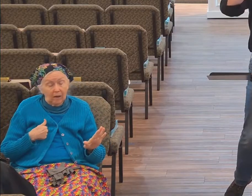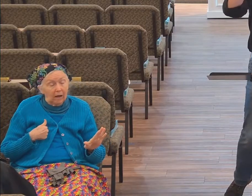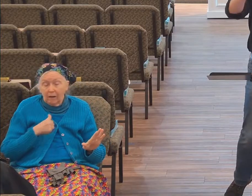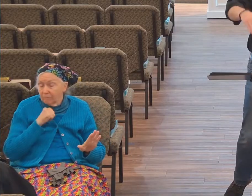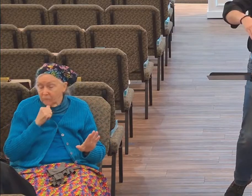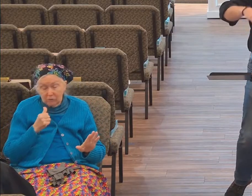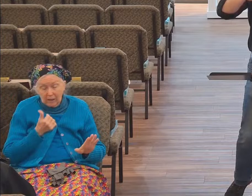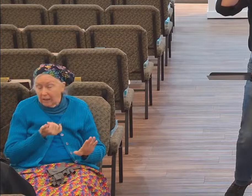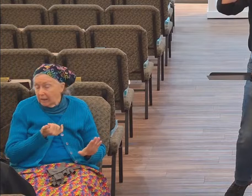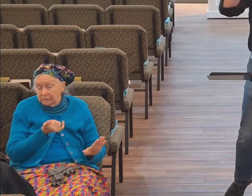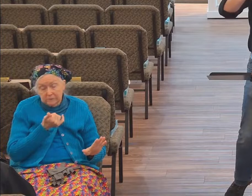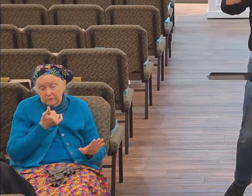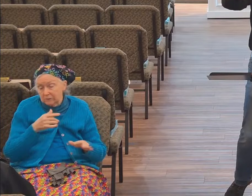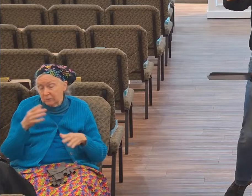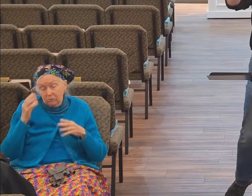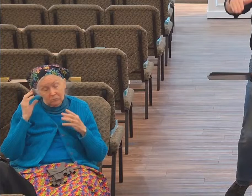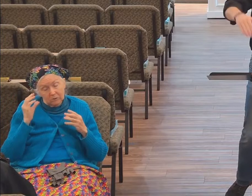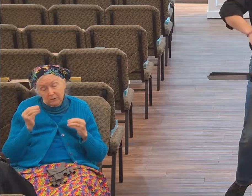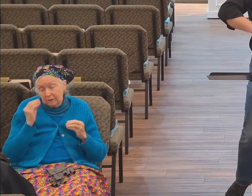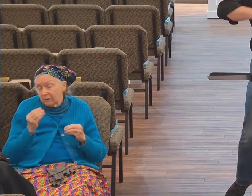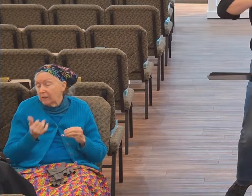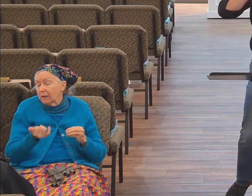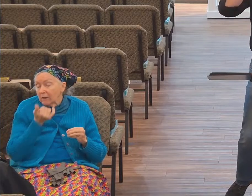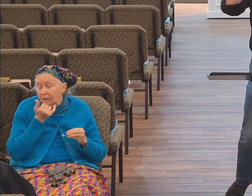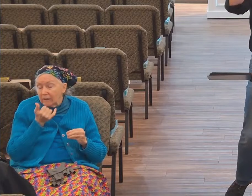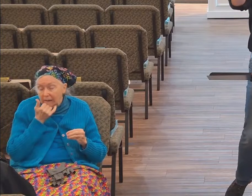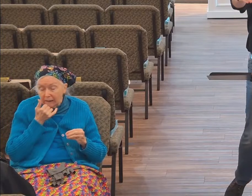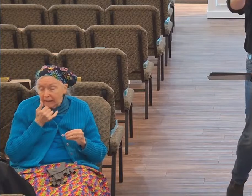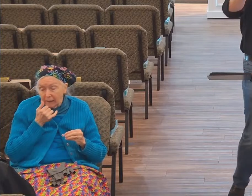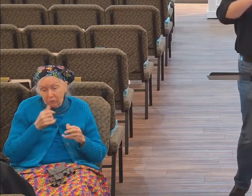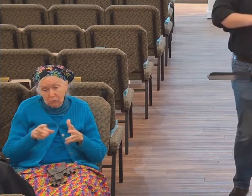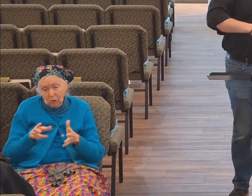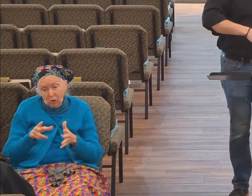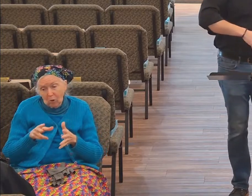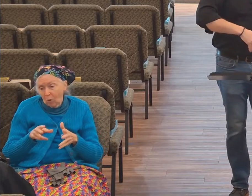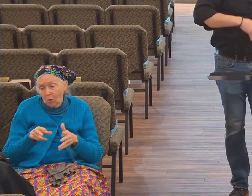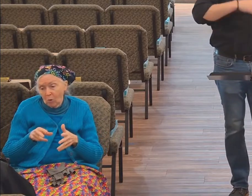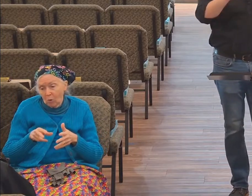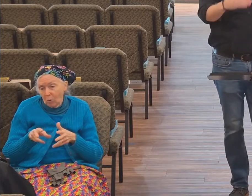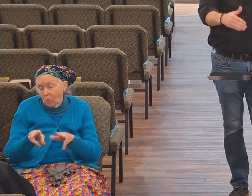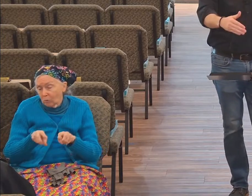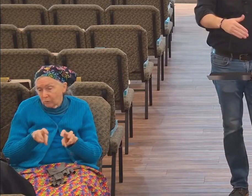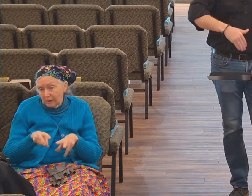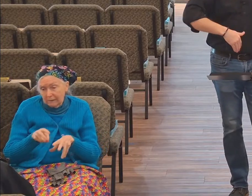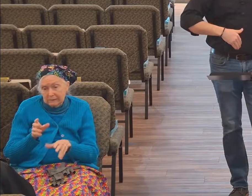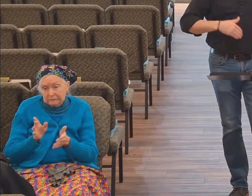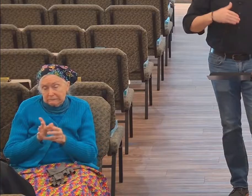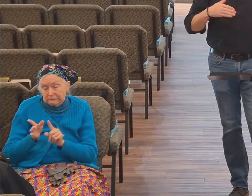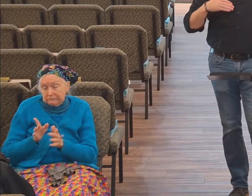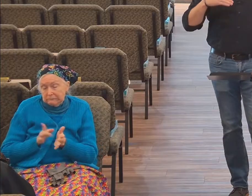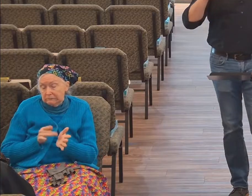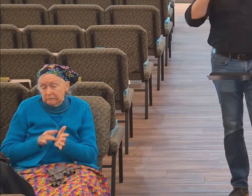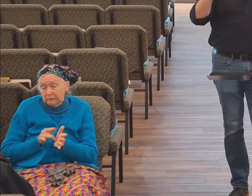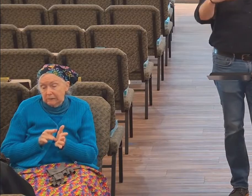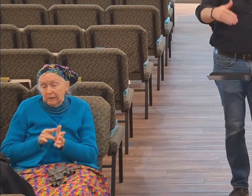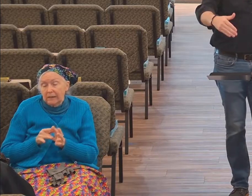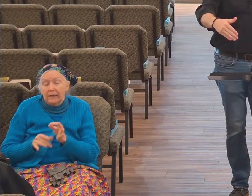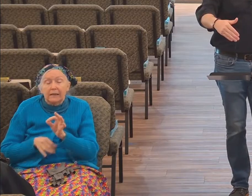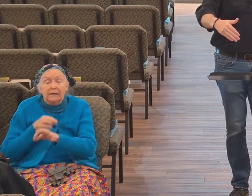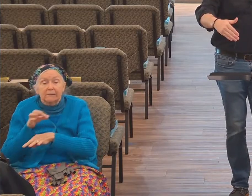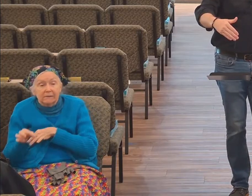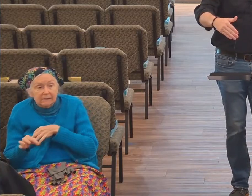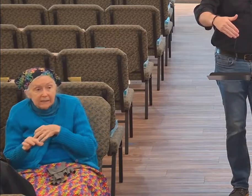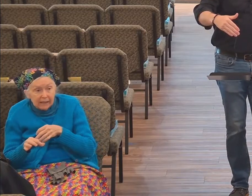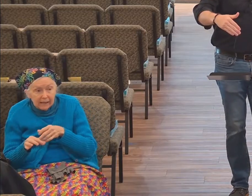impurity and deceit and greed and seeking human glory. And verses 7 through 9, instead, what does he describe? What are the words that he uses?